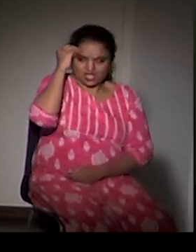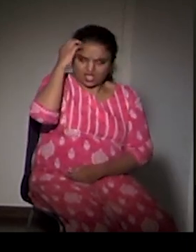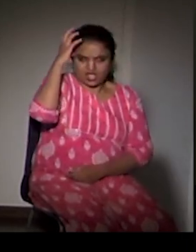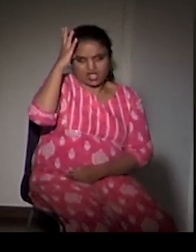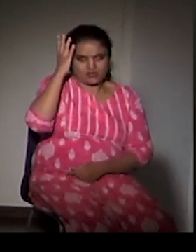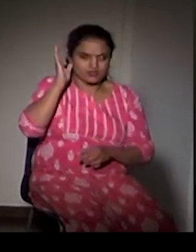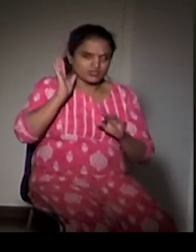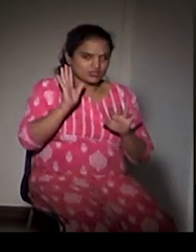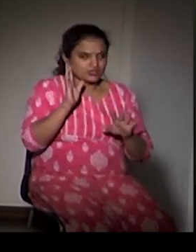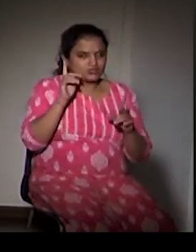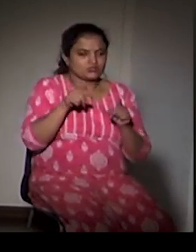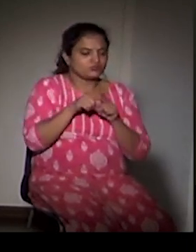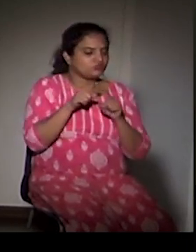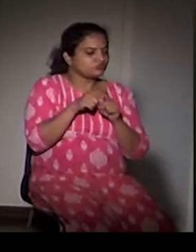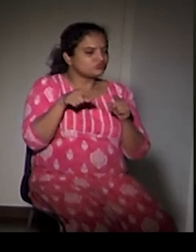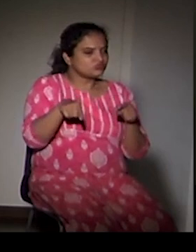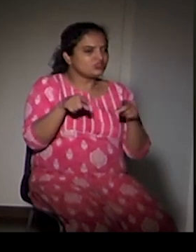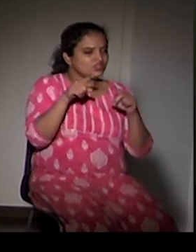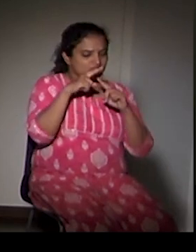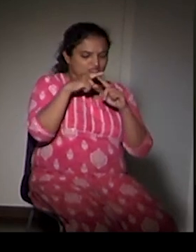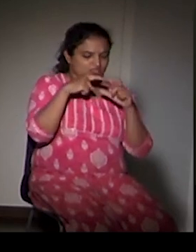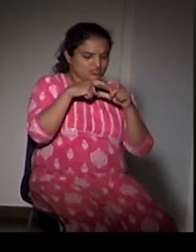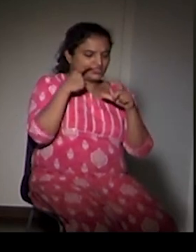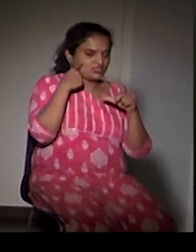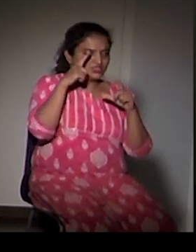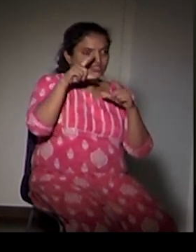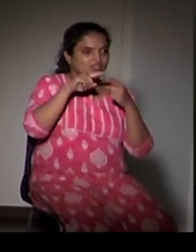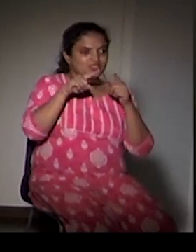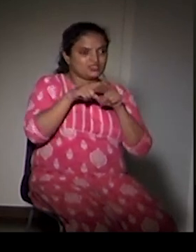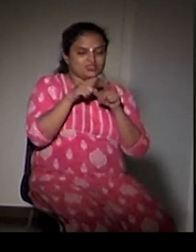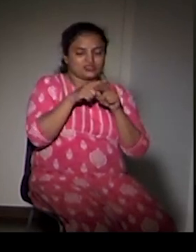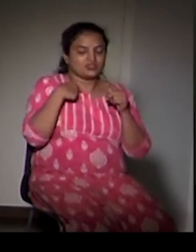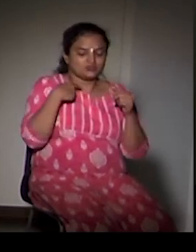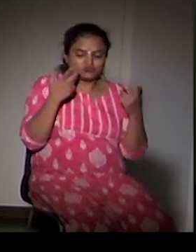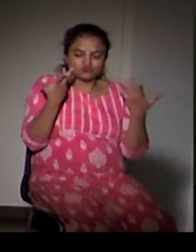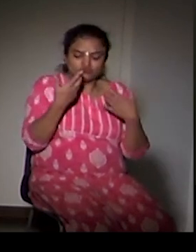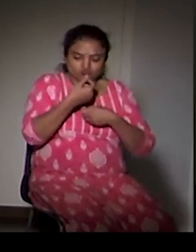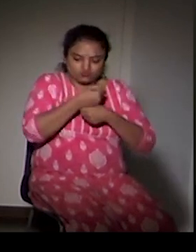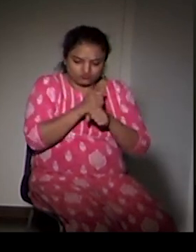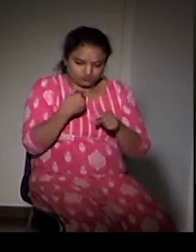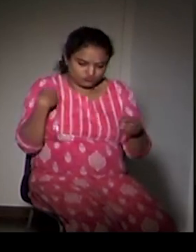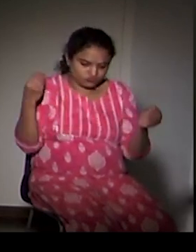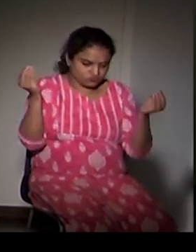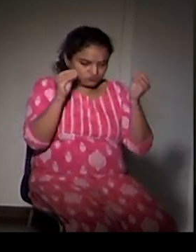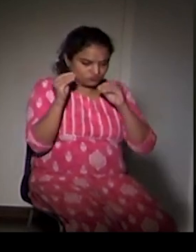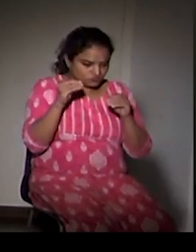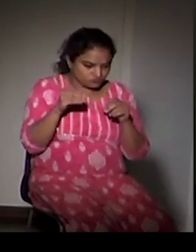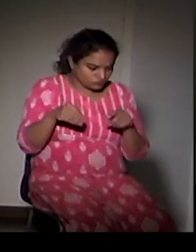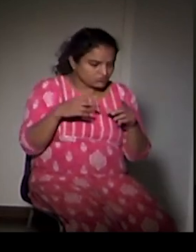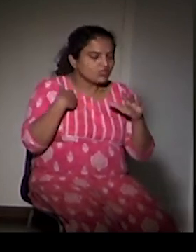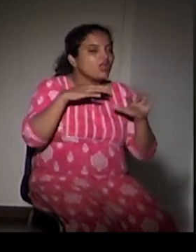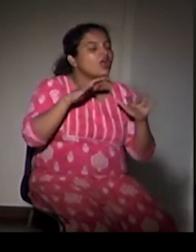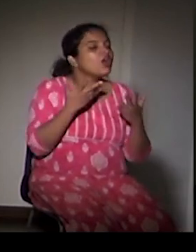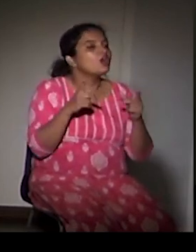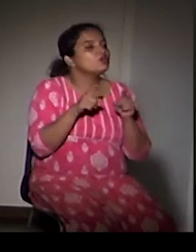the Mughal tiles, a small collection of which are on view in the gallery in the Victoria and Albert